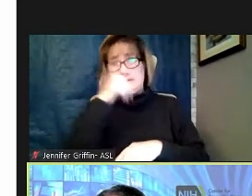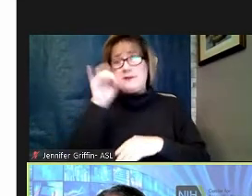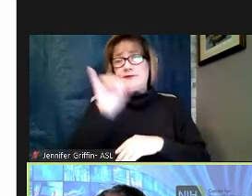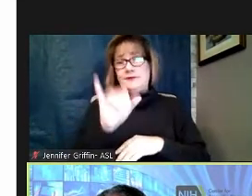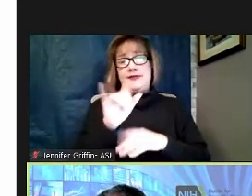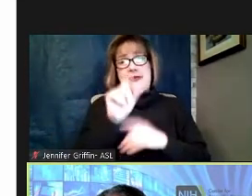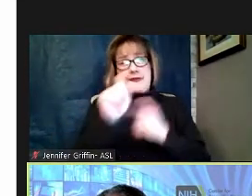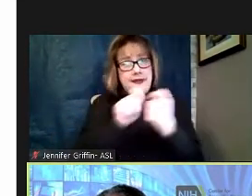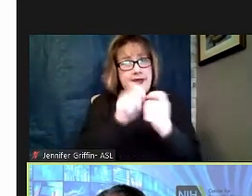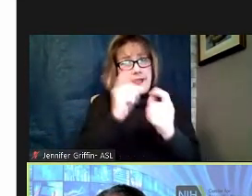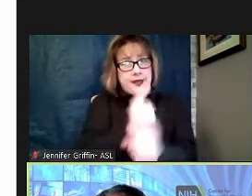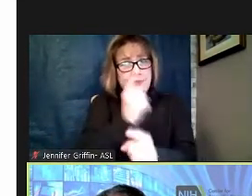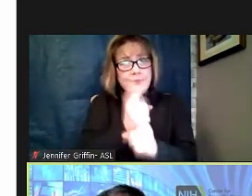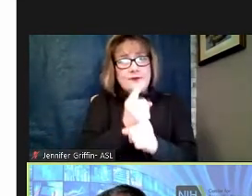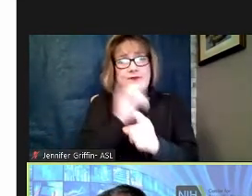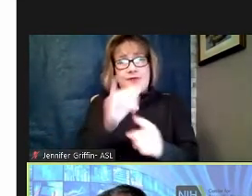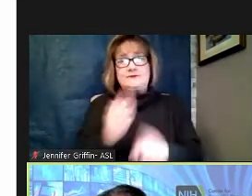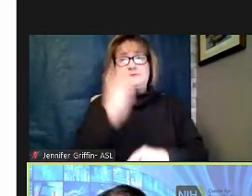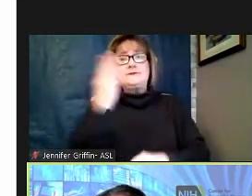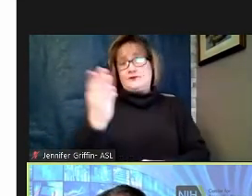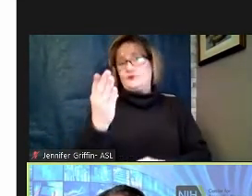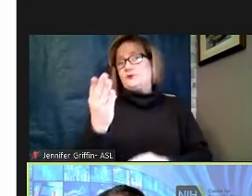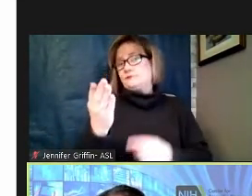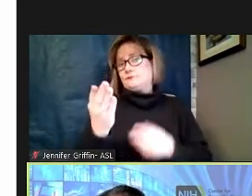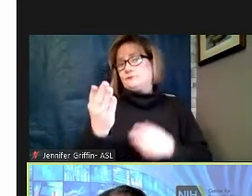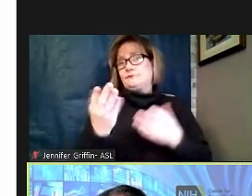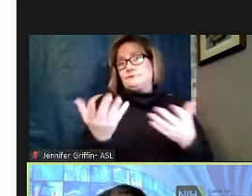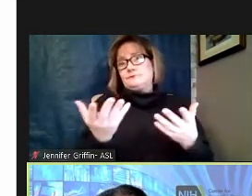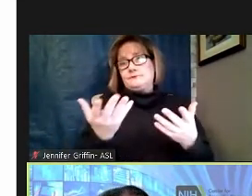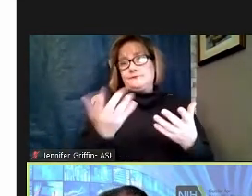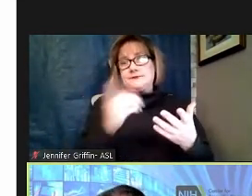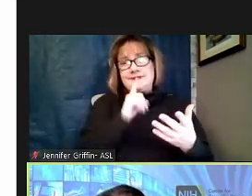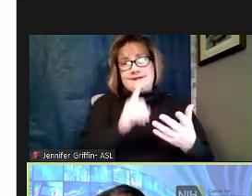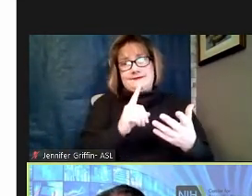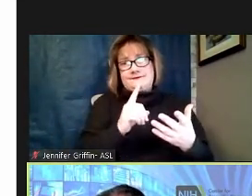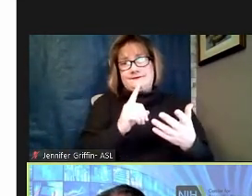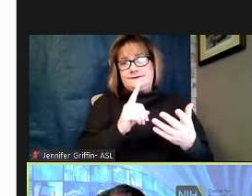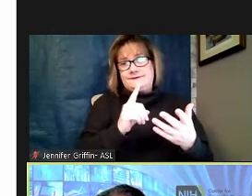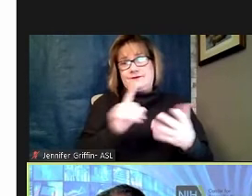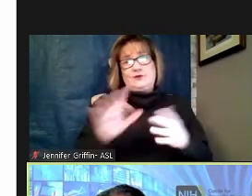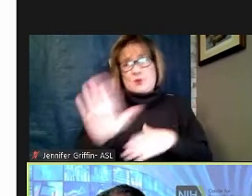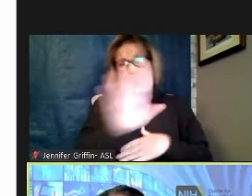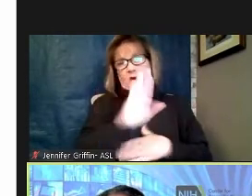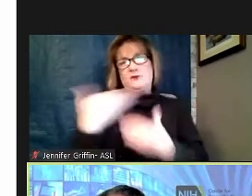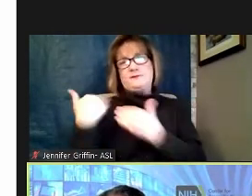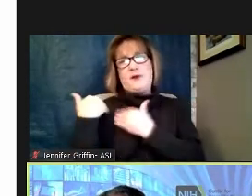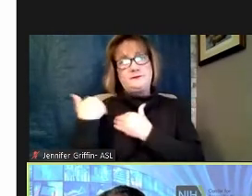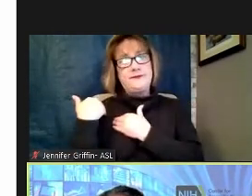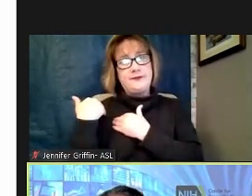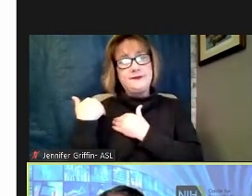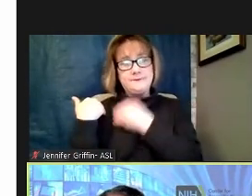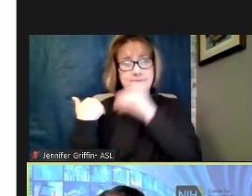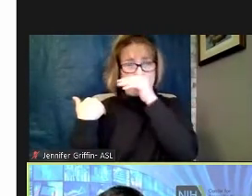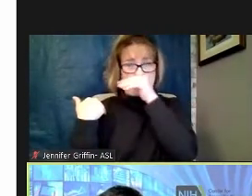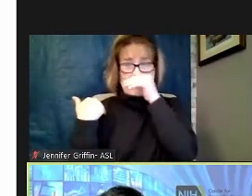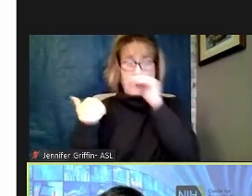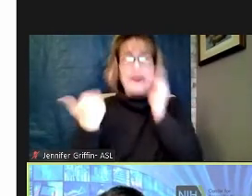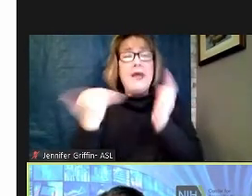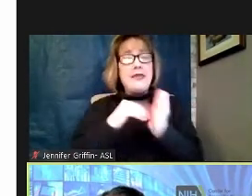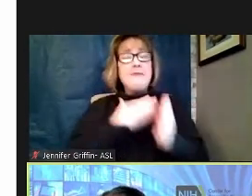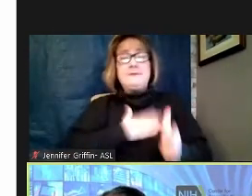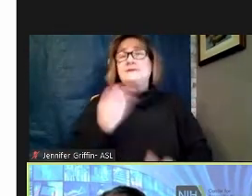accuracy of the submission ultimately is your responsibility. So again, submit